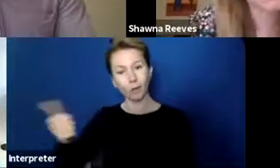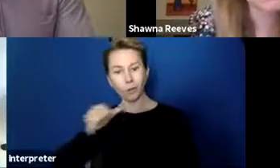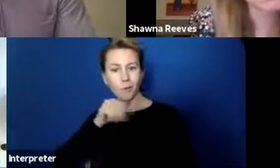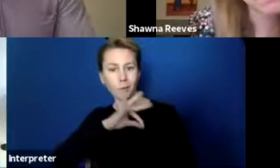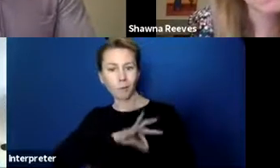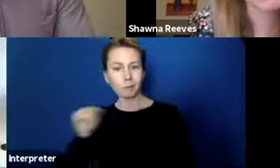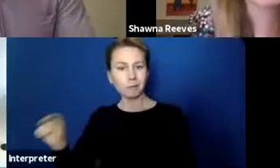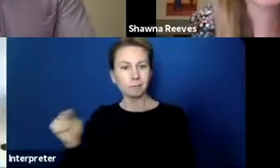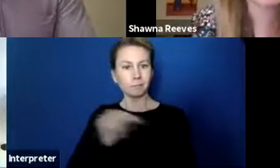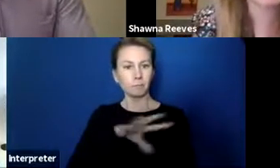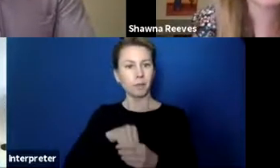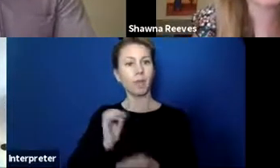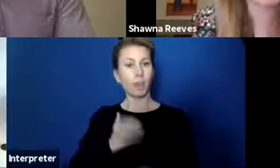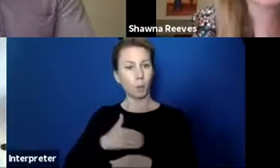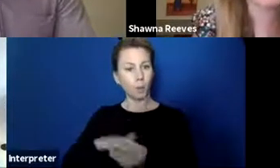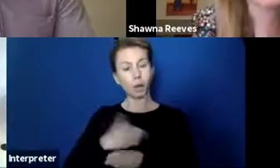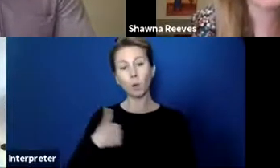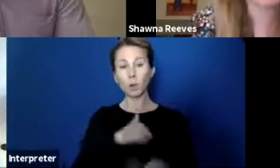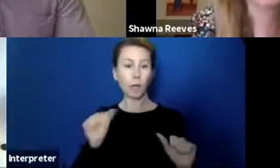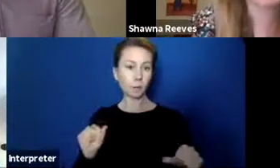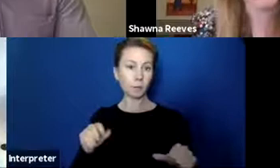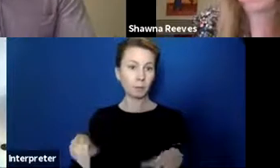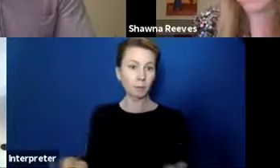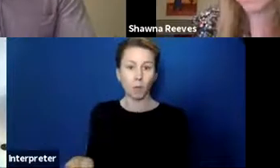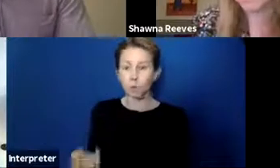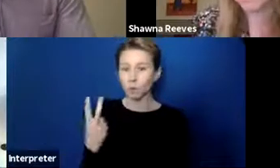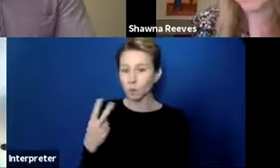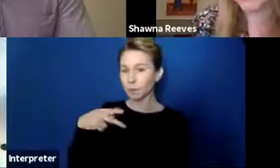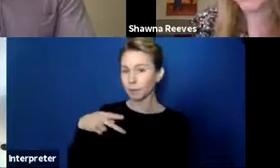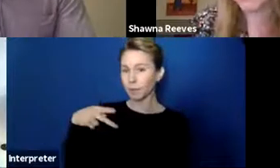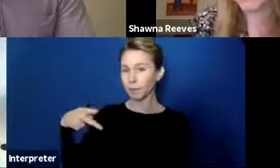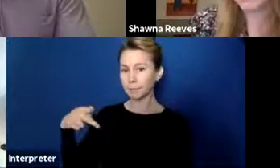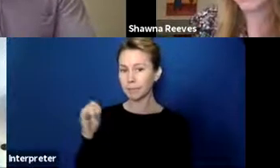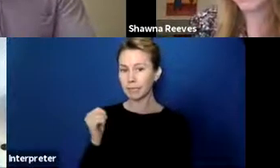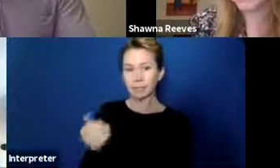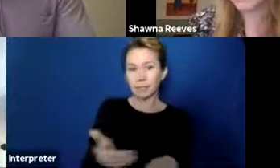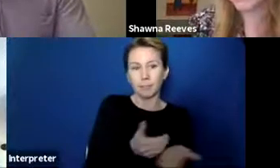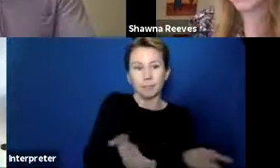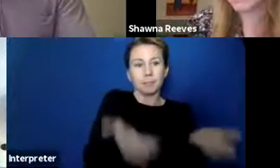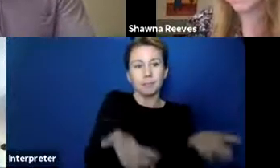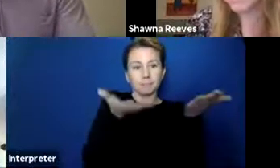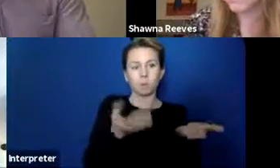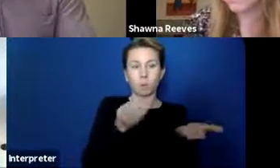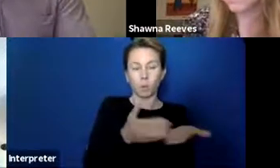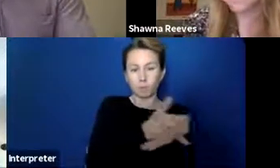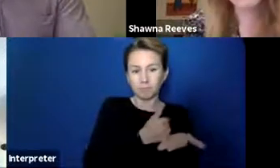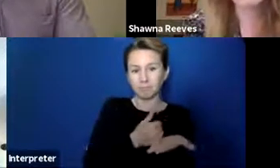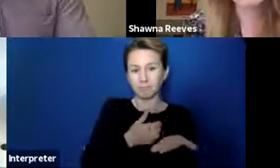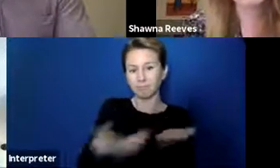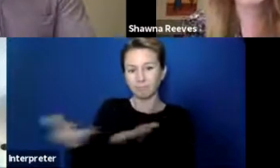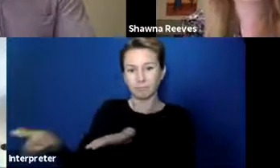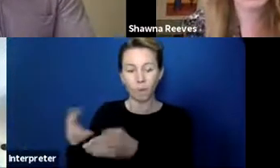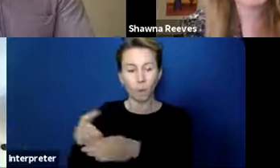Yeah, in Contra Costa, thanks to a partnership with our county public health and their Office of Emergency Services, as well